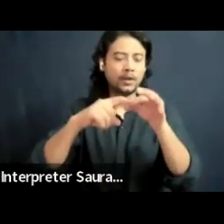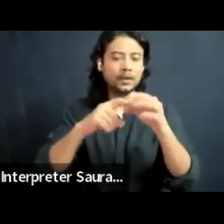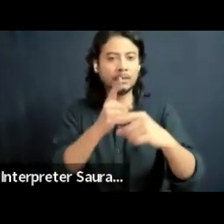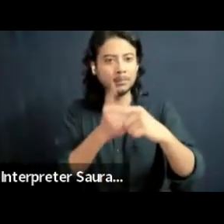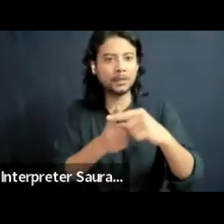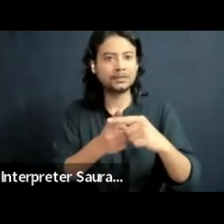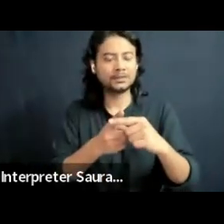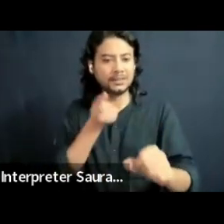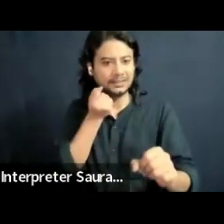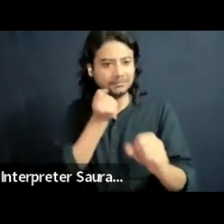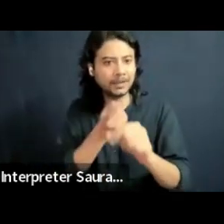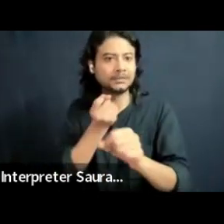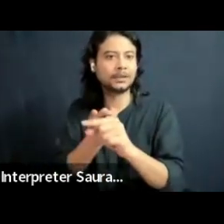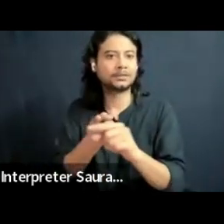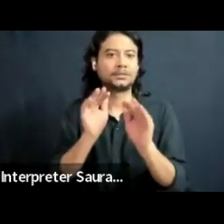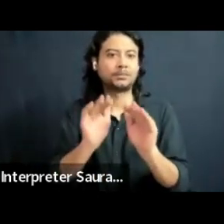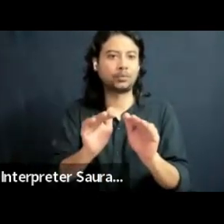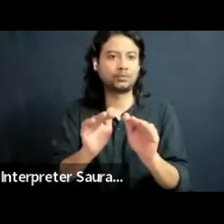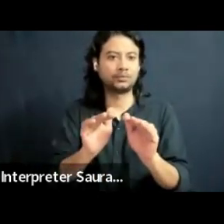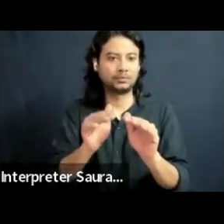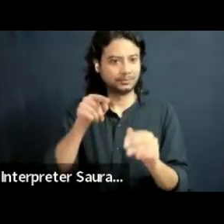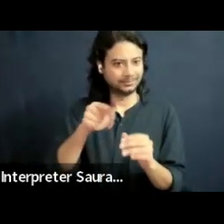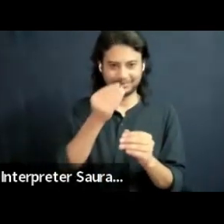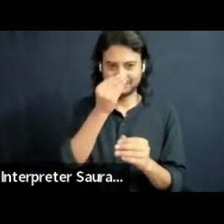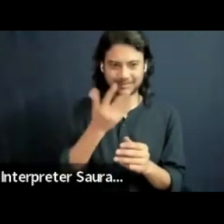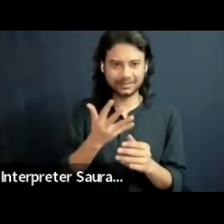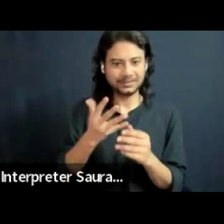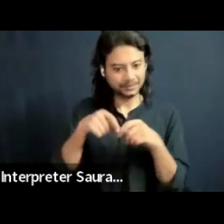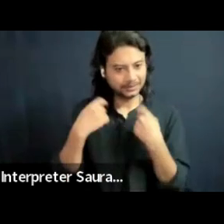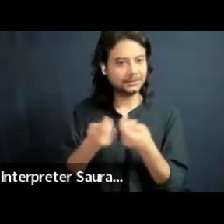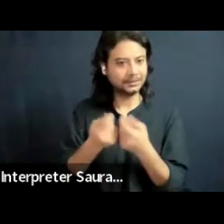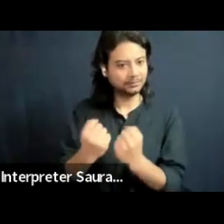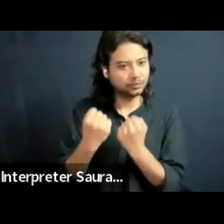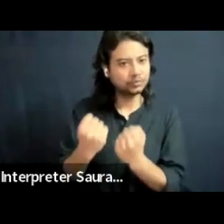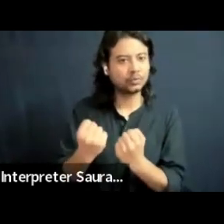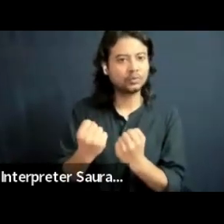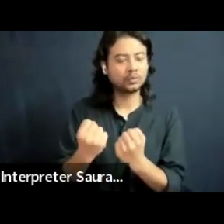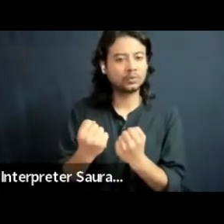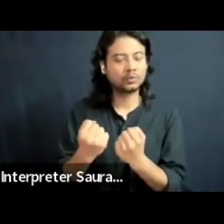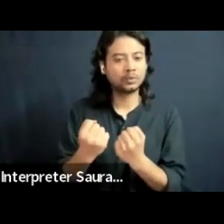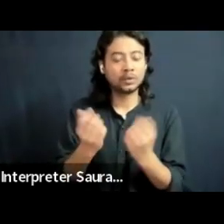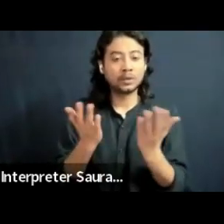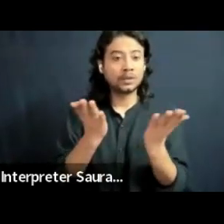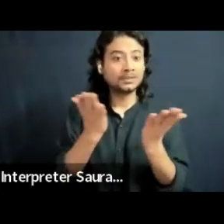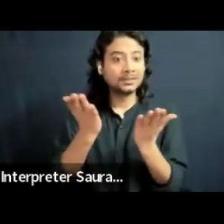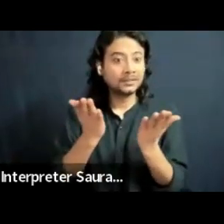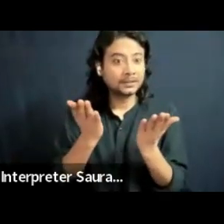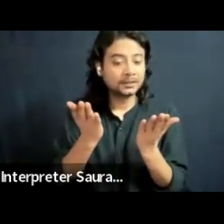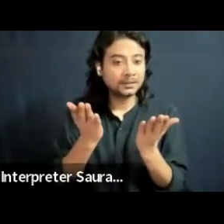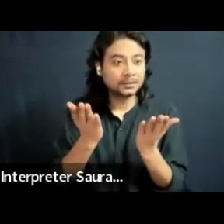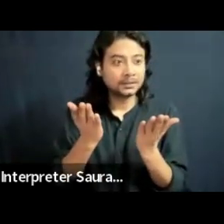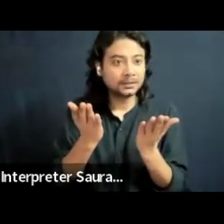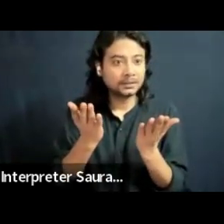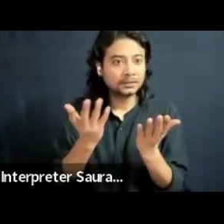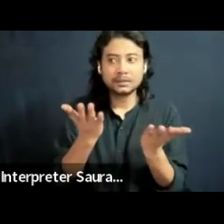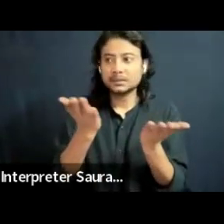support. Inclusive mainstream services in the community. We have to see, if we don't provide services in the community, how will